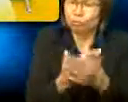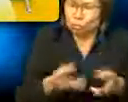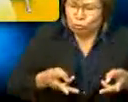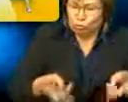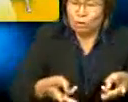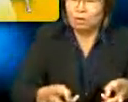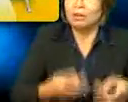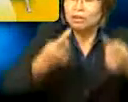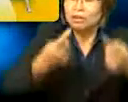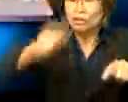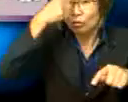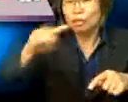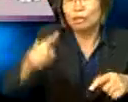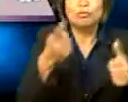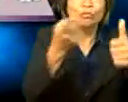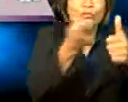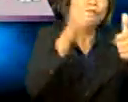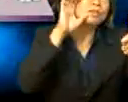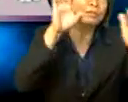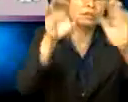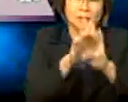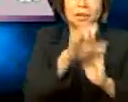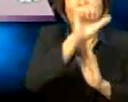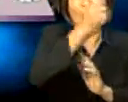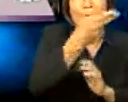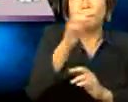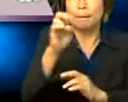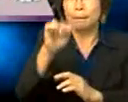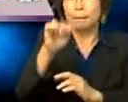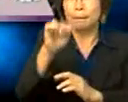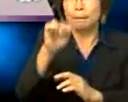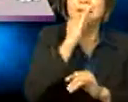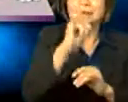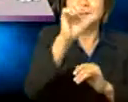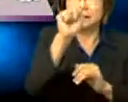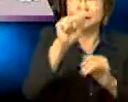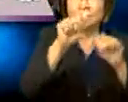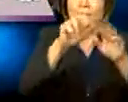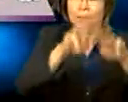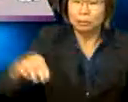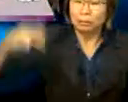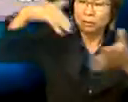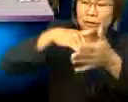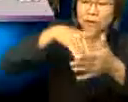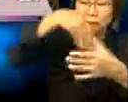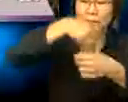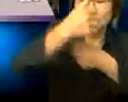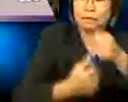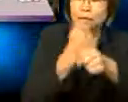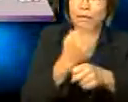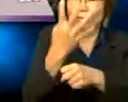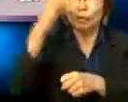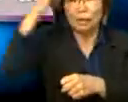that for the first picture? Aming is a pupil studying in year 4. He